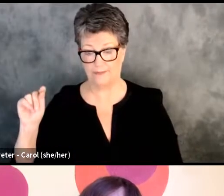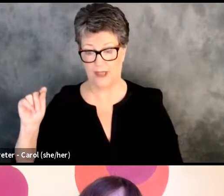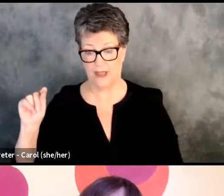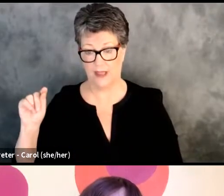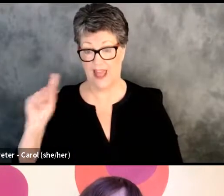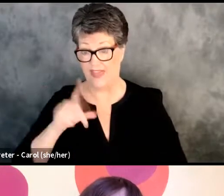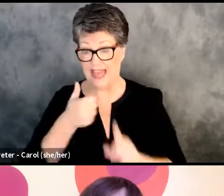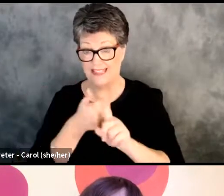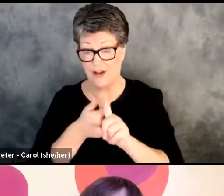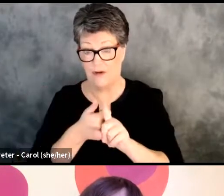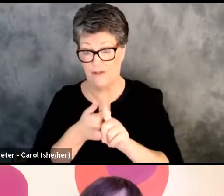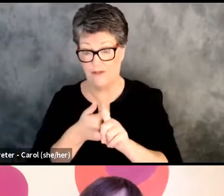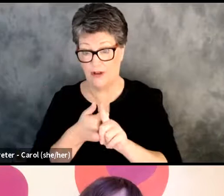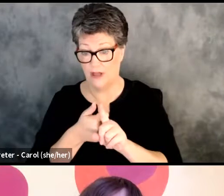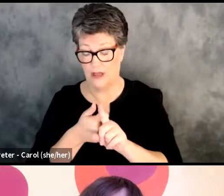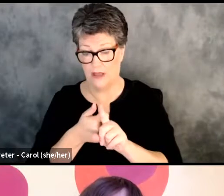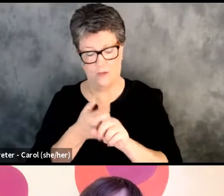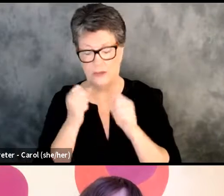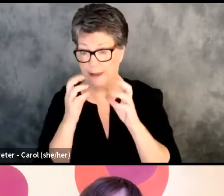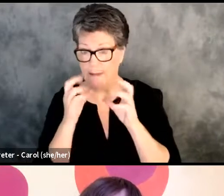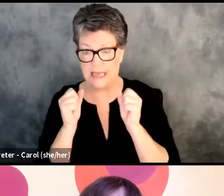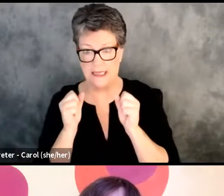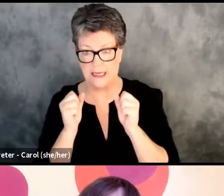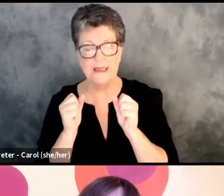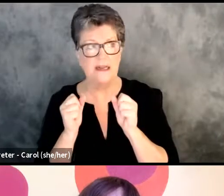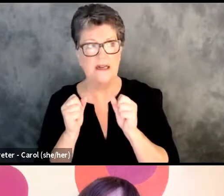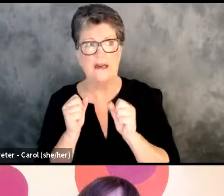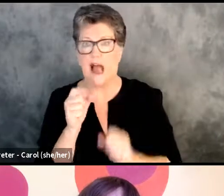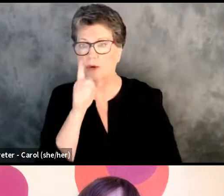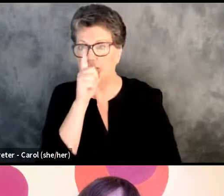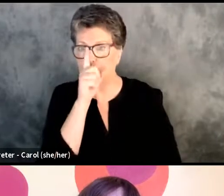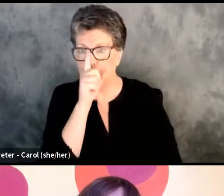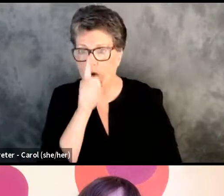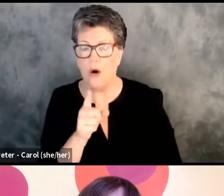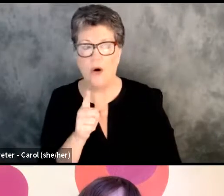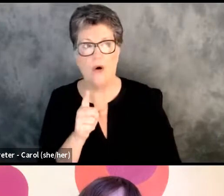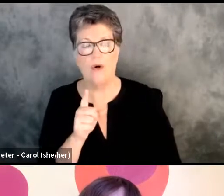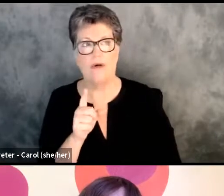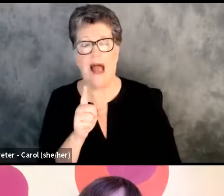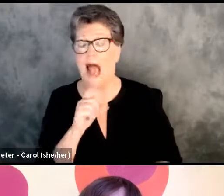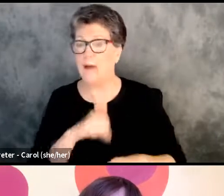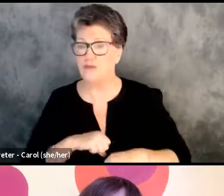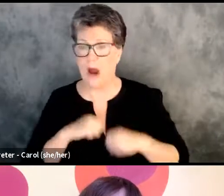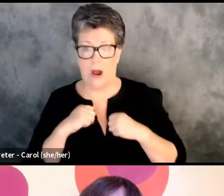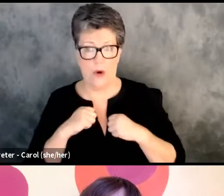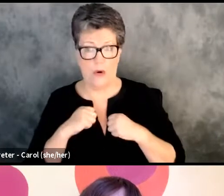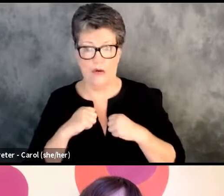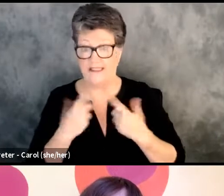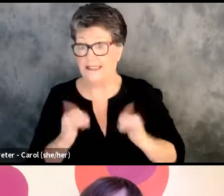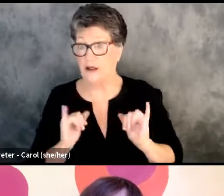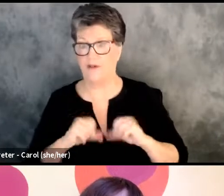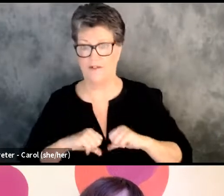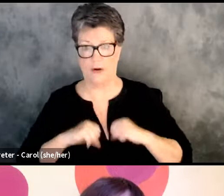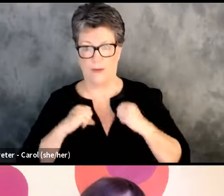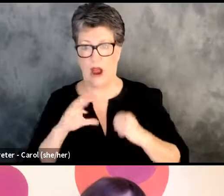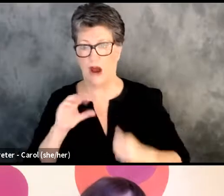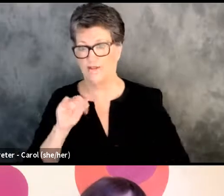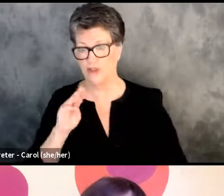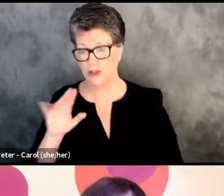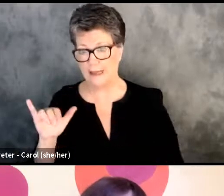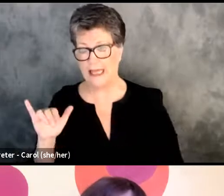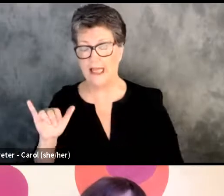and of itself was amazing. And I was and am so proud of Jimmy